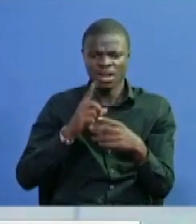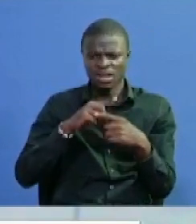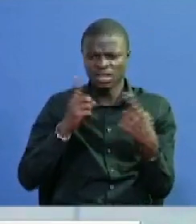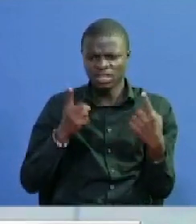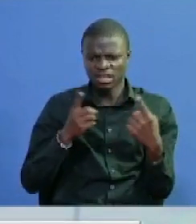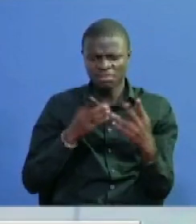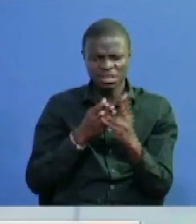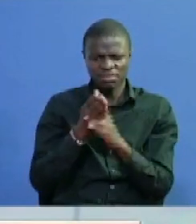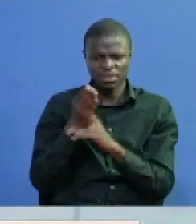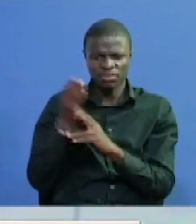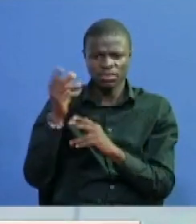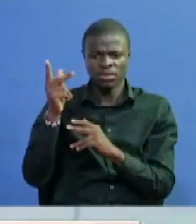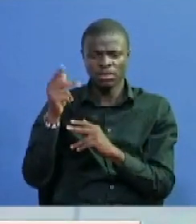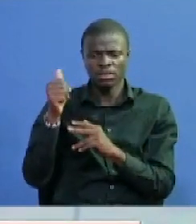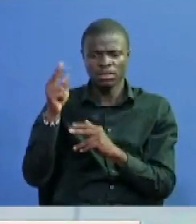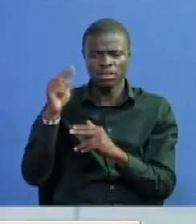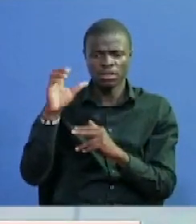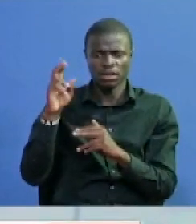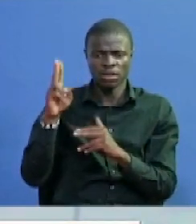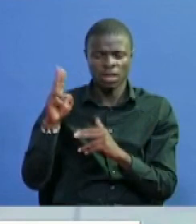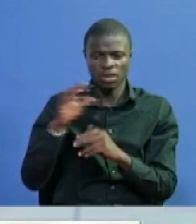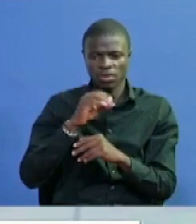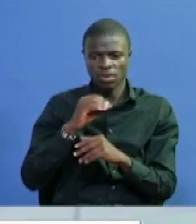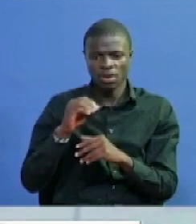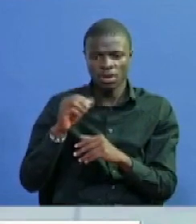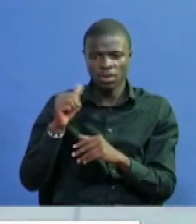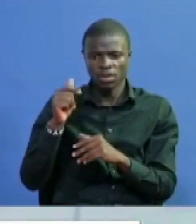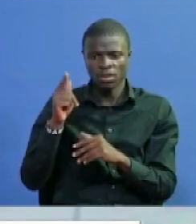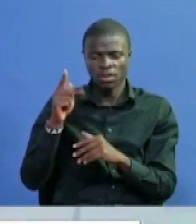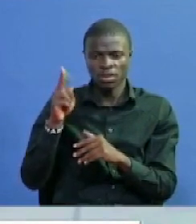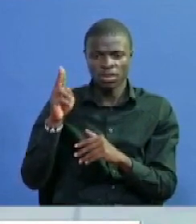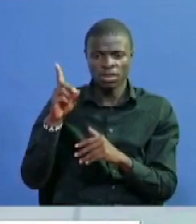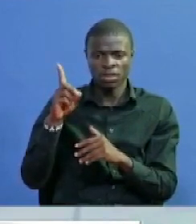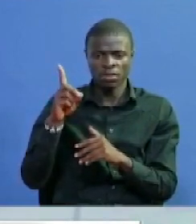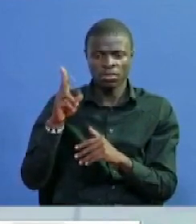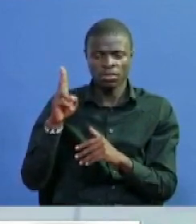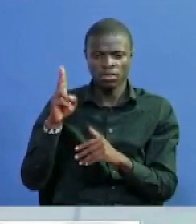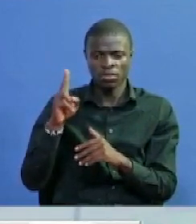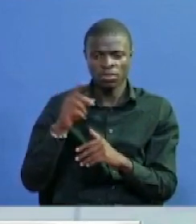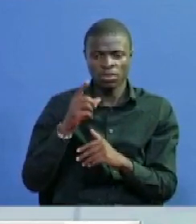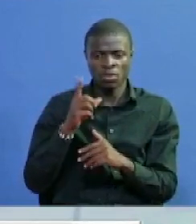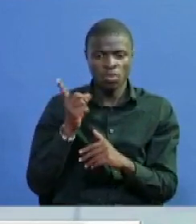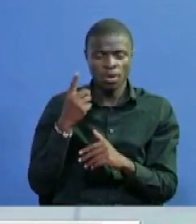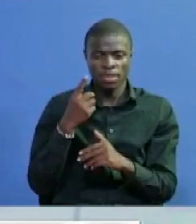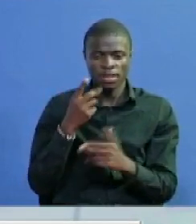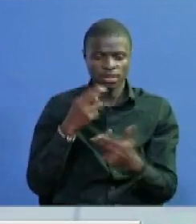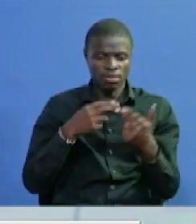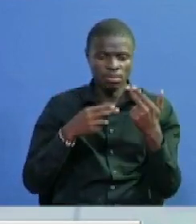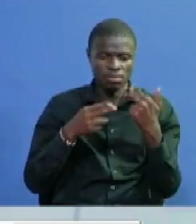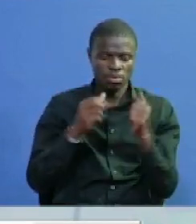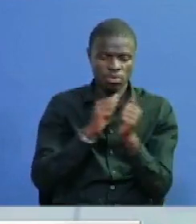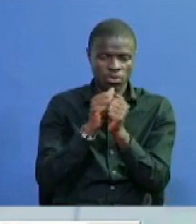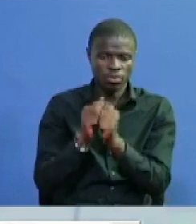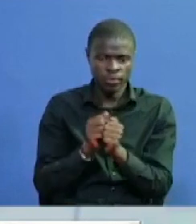hand and KADU, the one that brought together communities, Kenyan communities that believed at